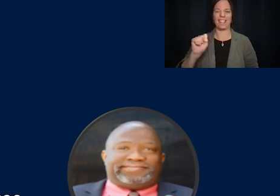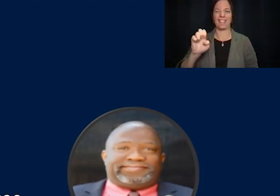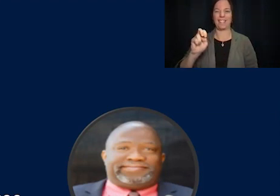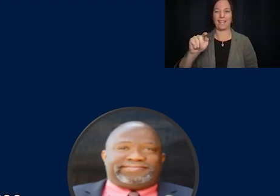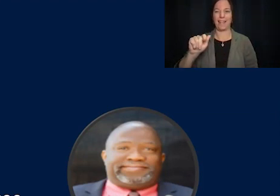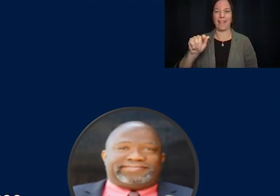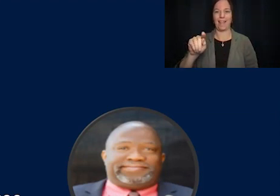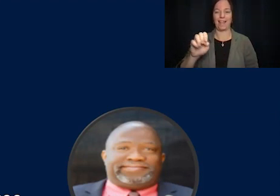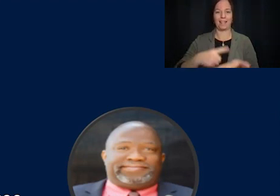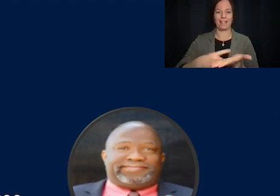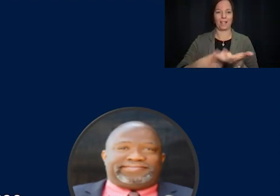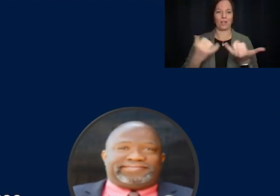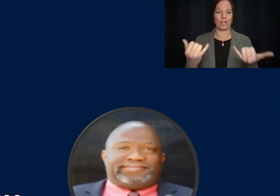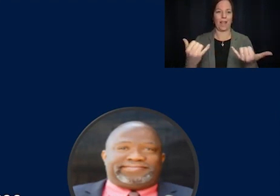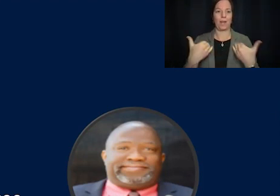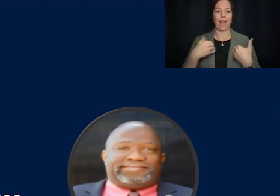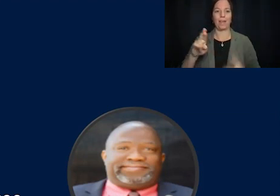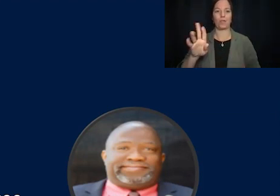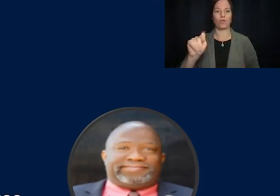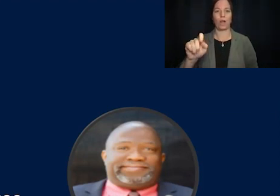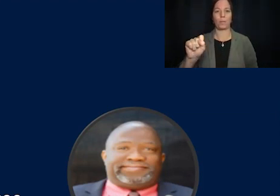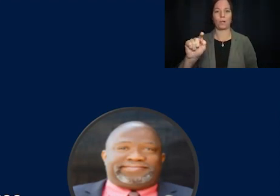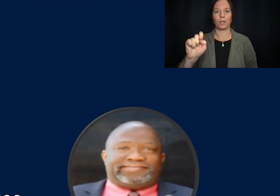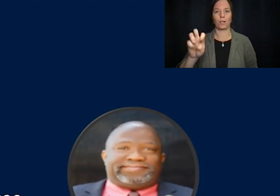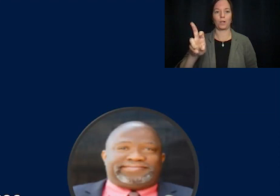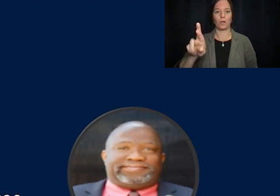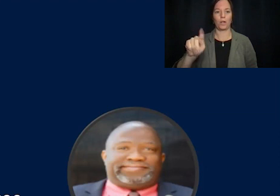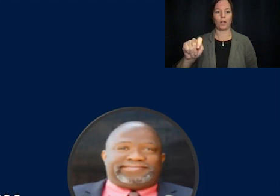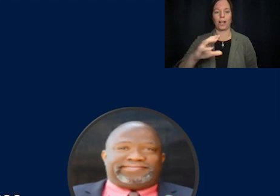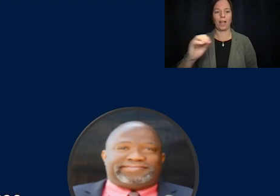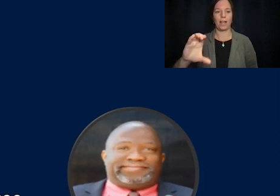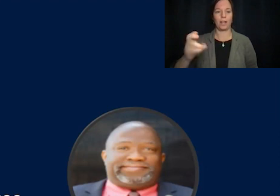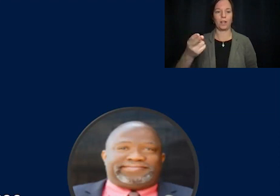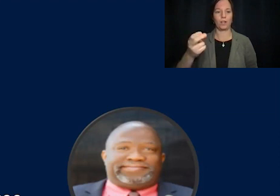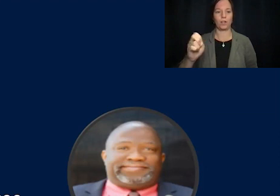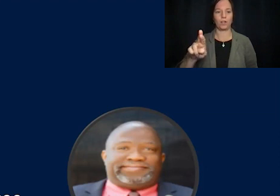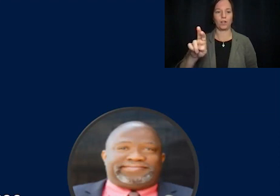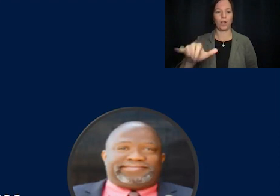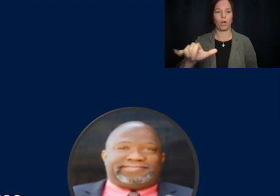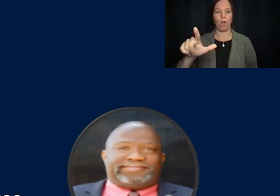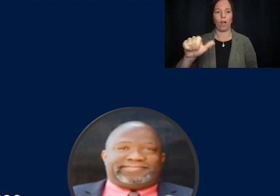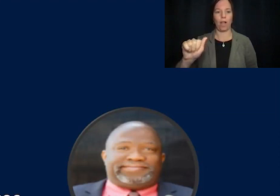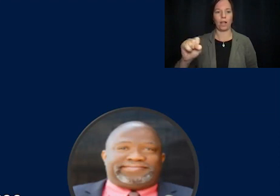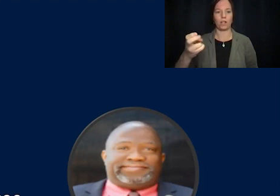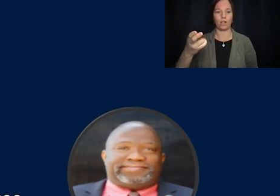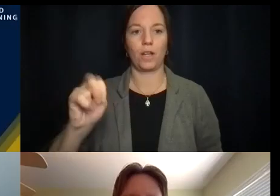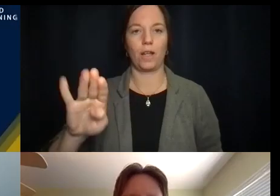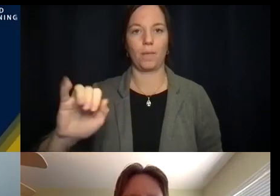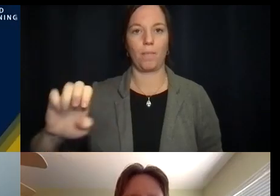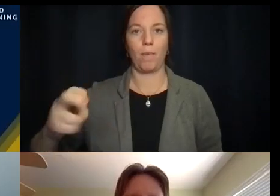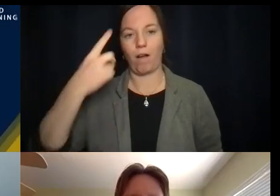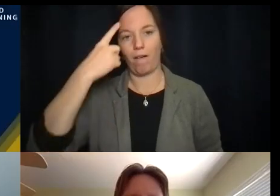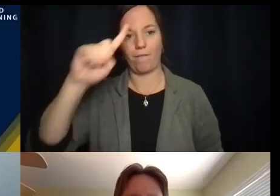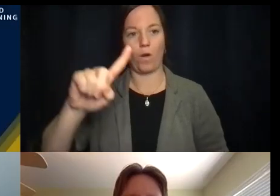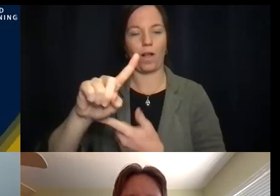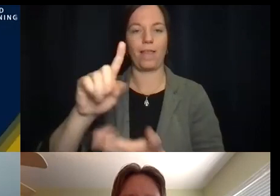with us, Robert Stewart and Cheryl Aschenbach from representing Academic Senate for California Community Colleges.